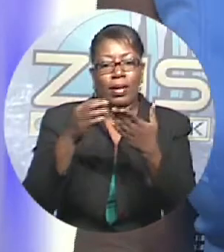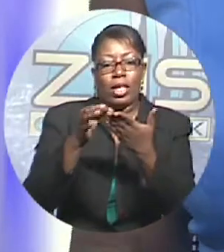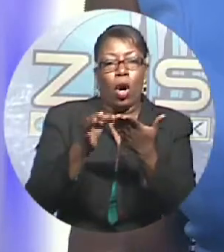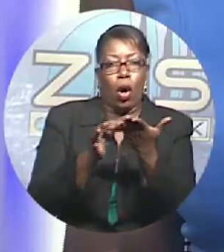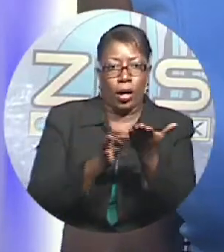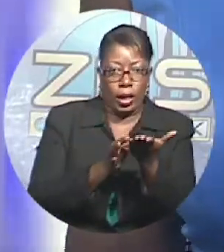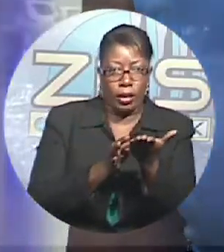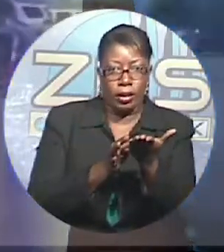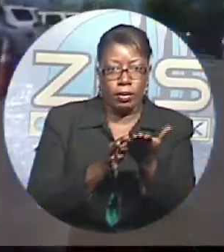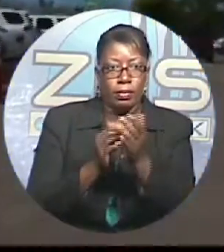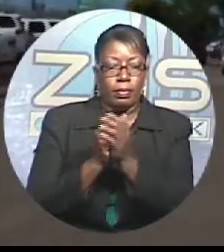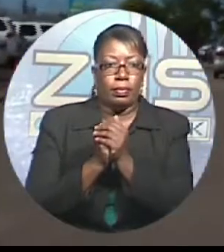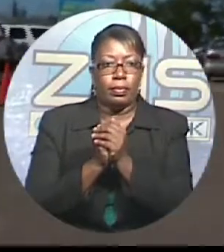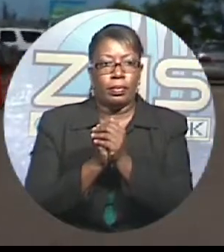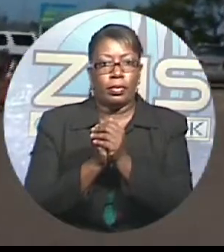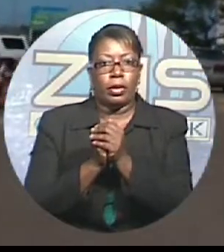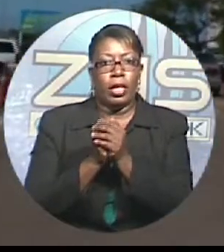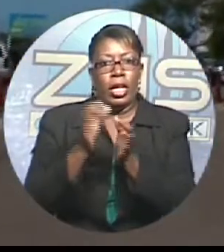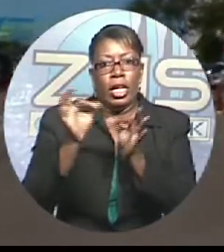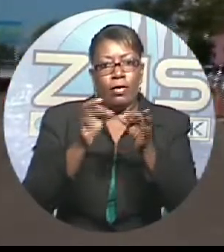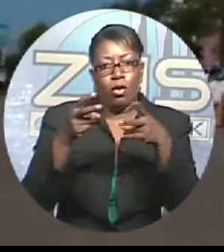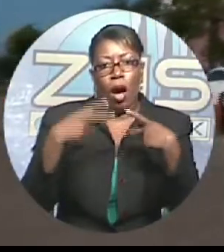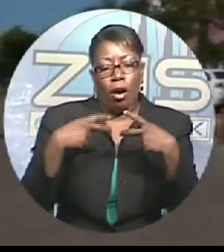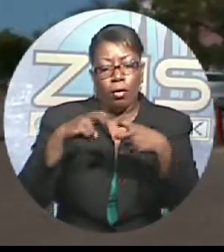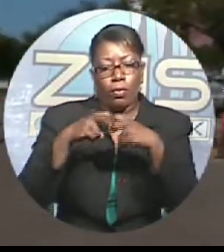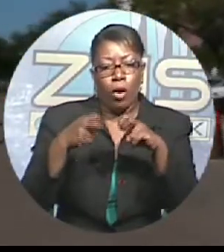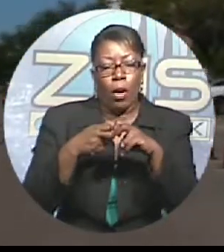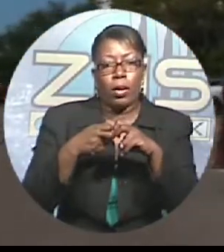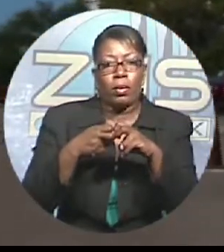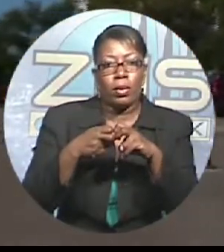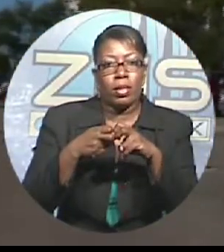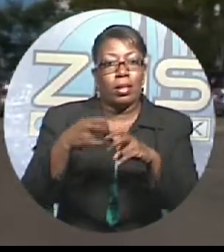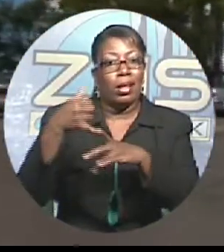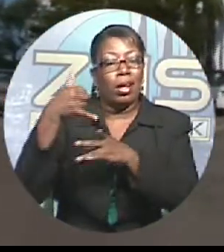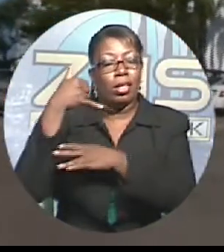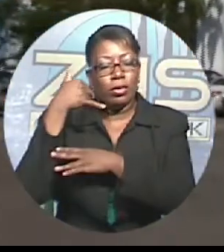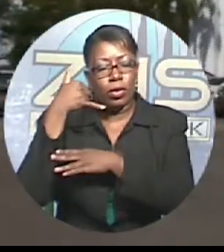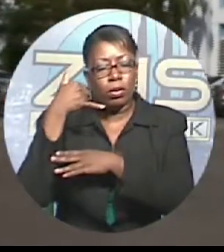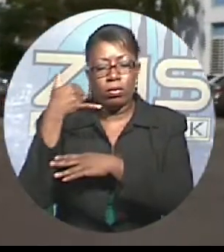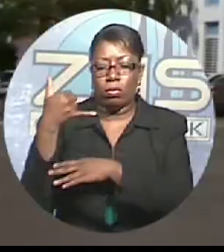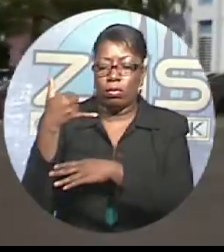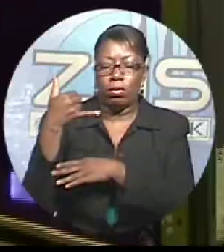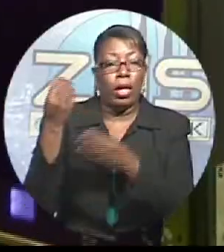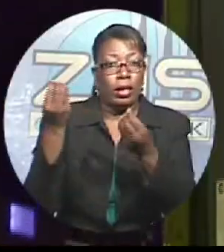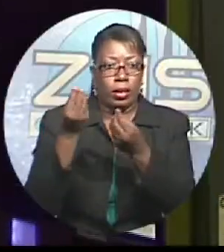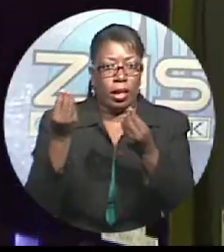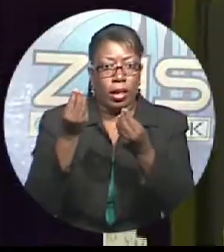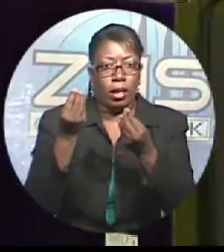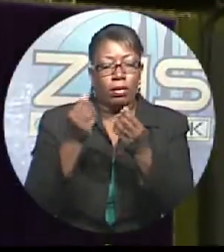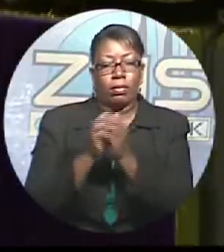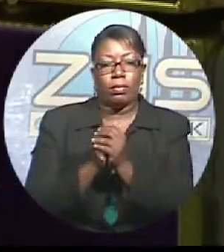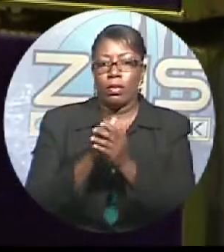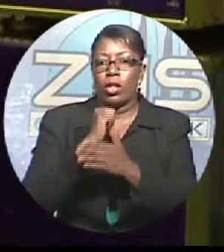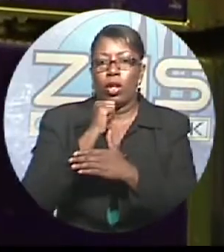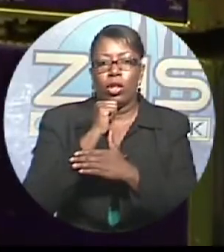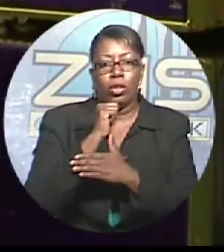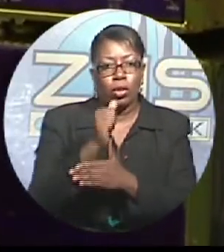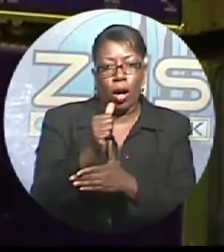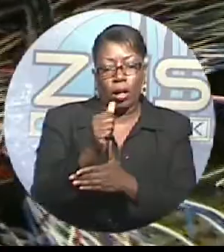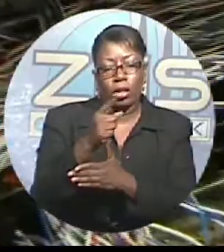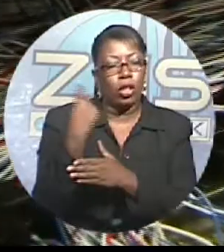network. If you had problems making or receiving calls, text messages, or other data services yesterday, then you were not alone. The